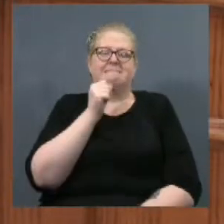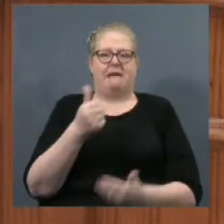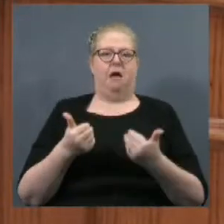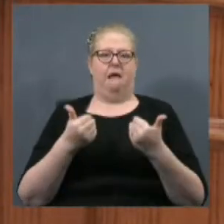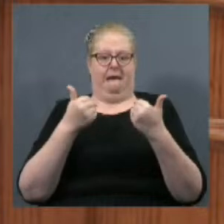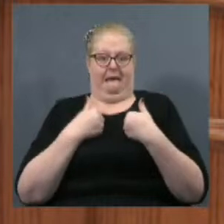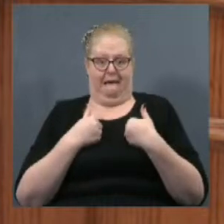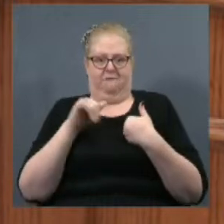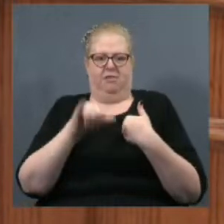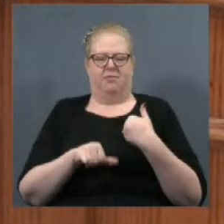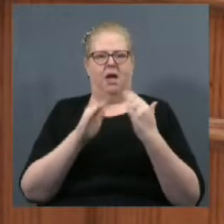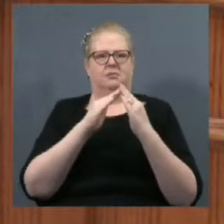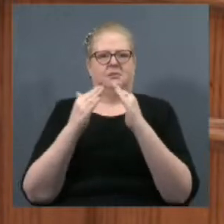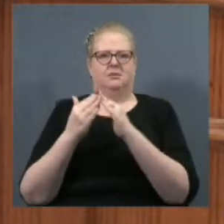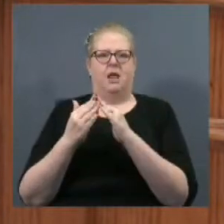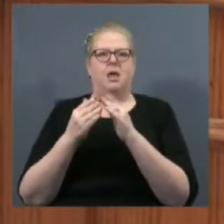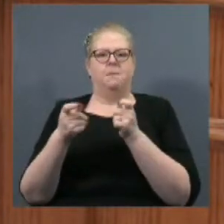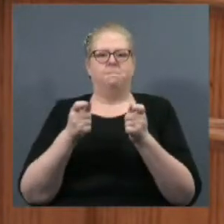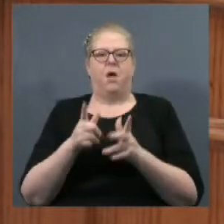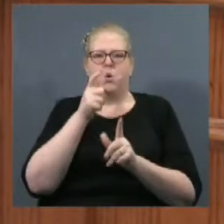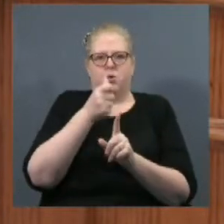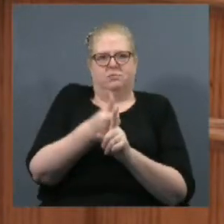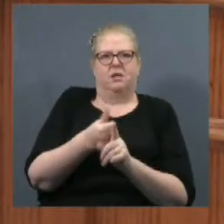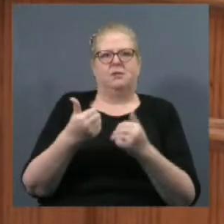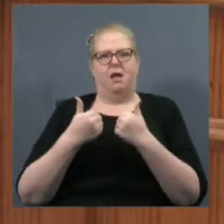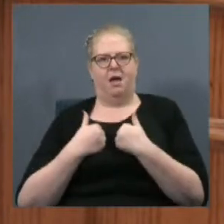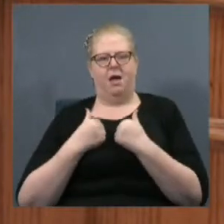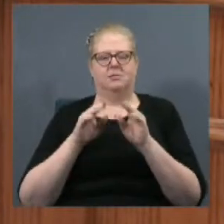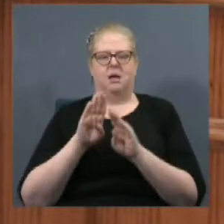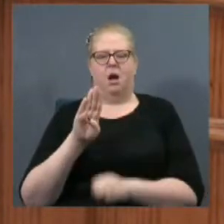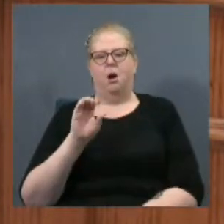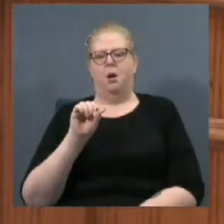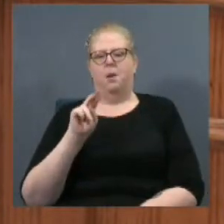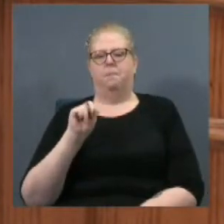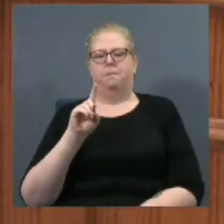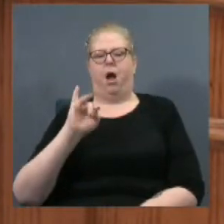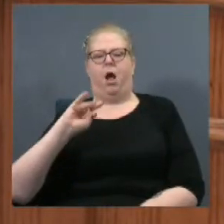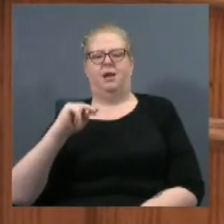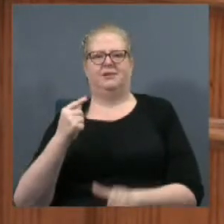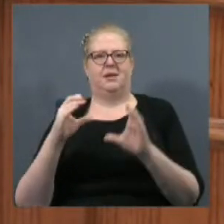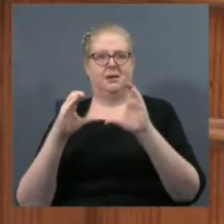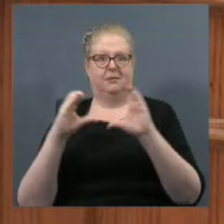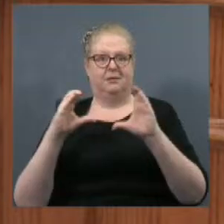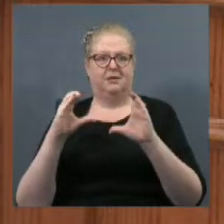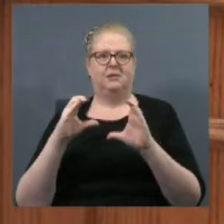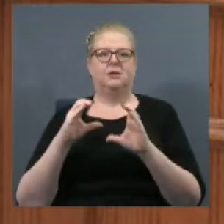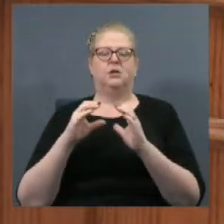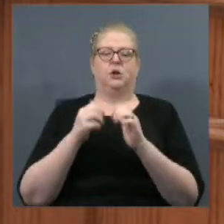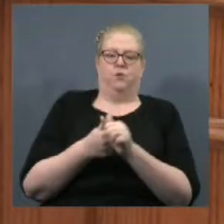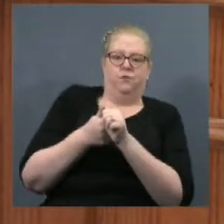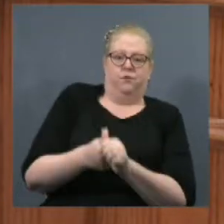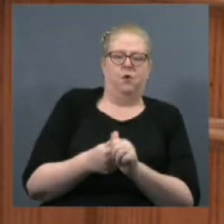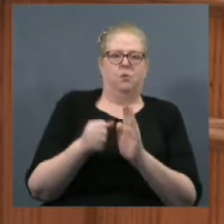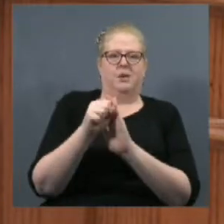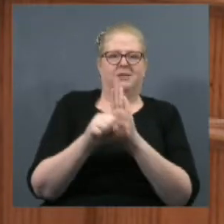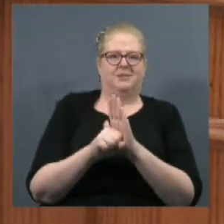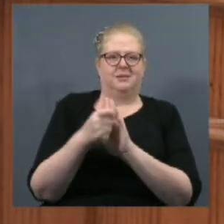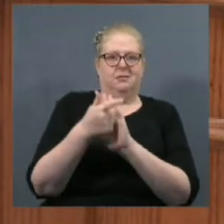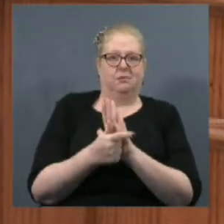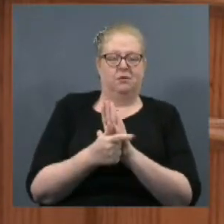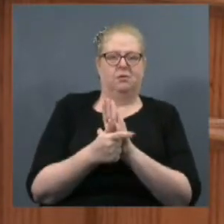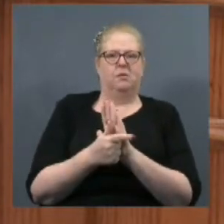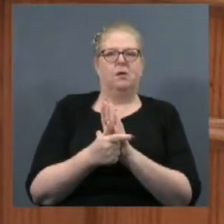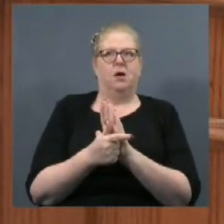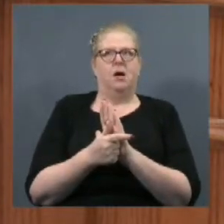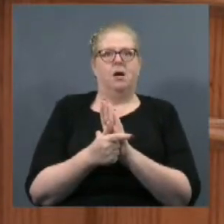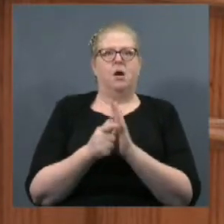in place, bonded as required by statute, at some point is going to be detrimental